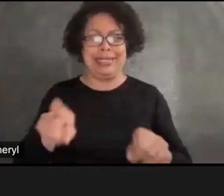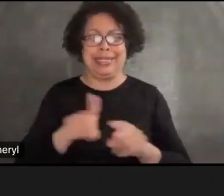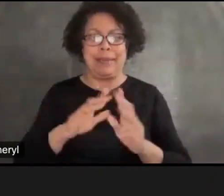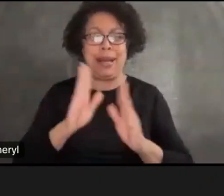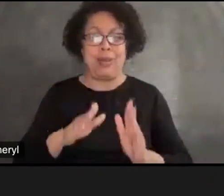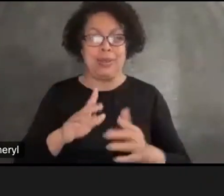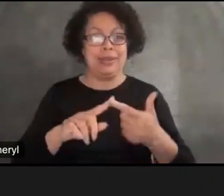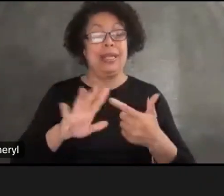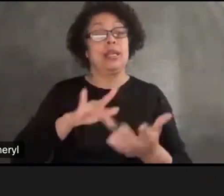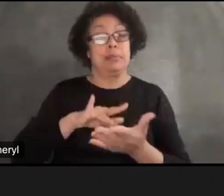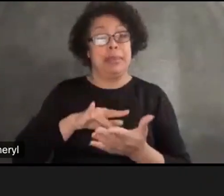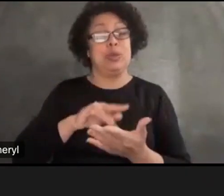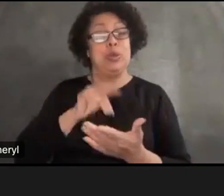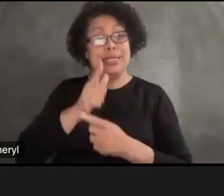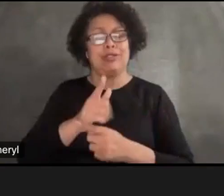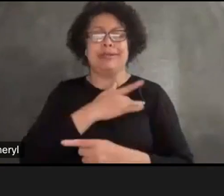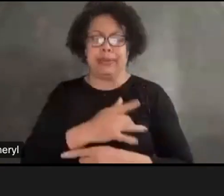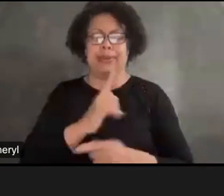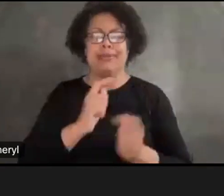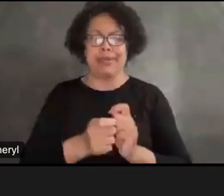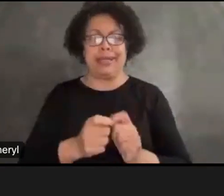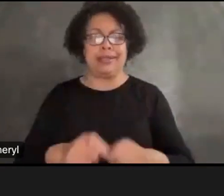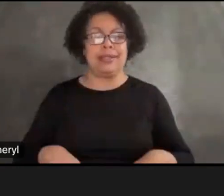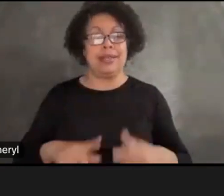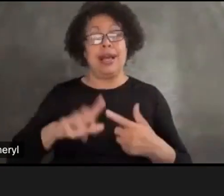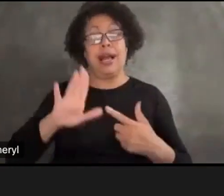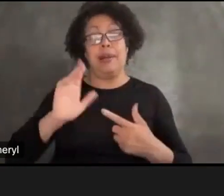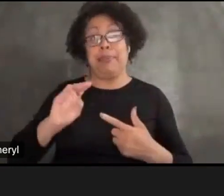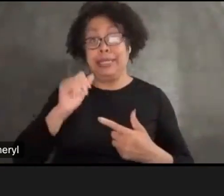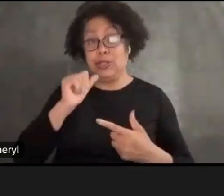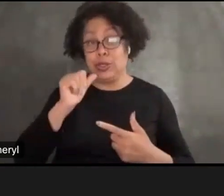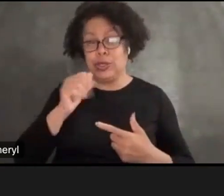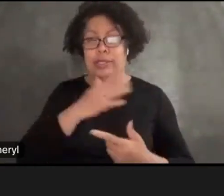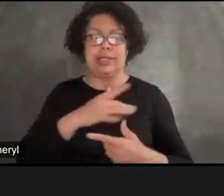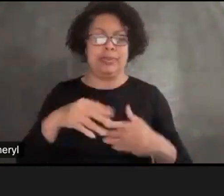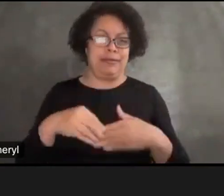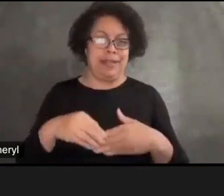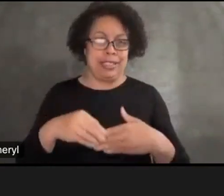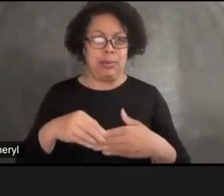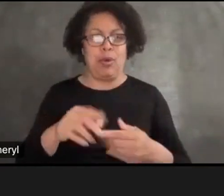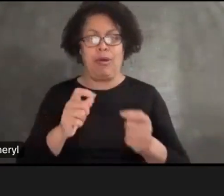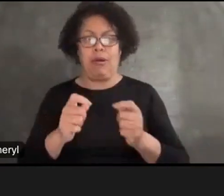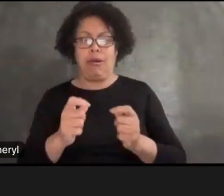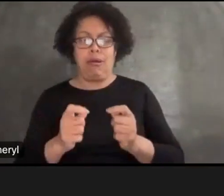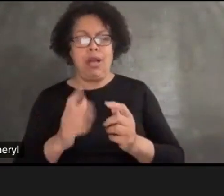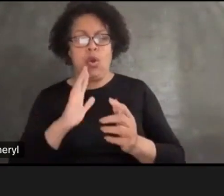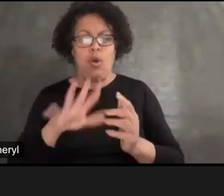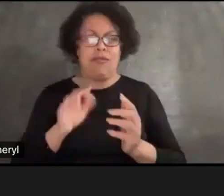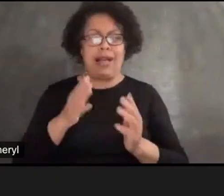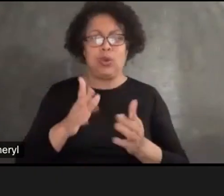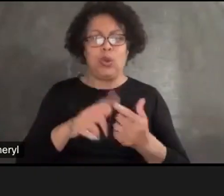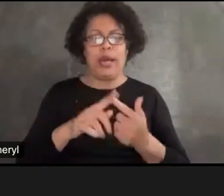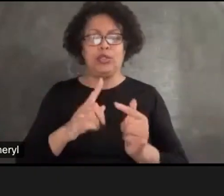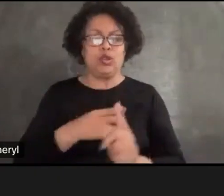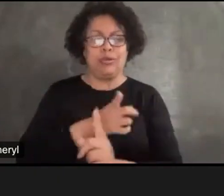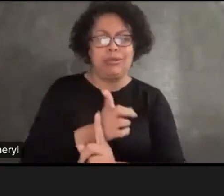ways. This bean girl learns to be flexible, adaptable, to find a way around the dominant structure to get the light that